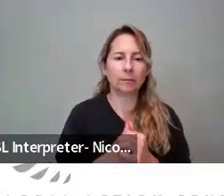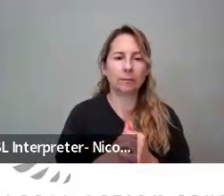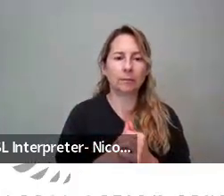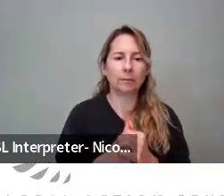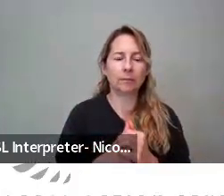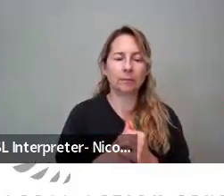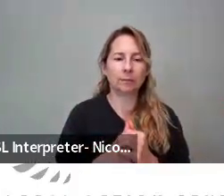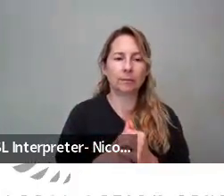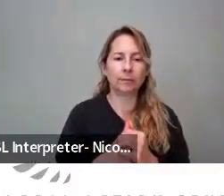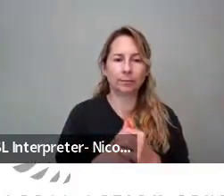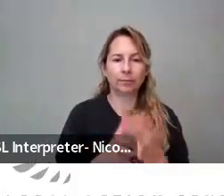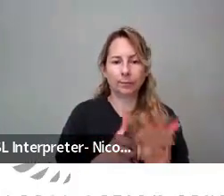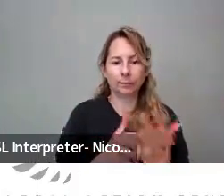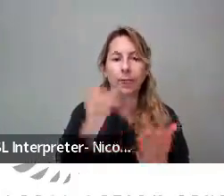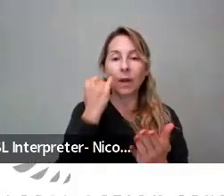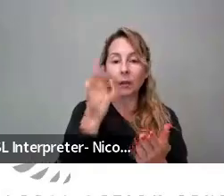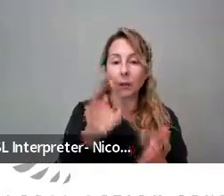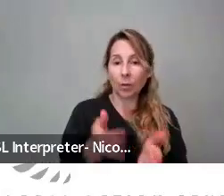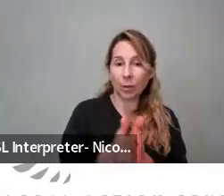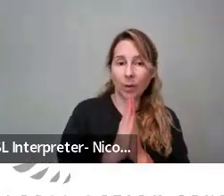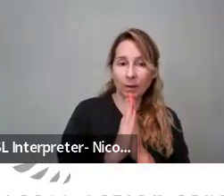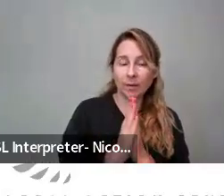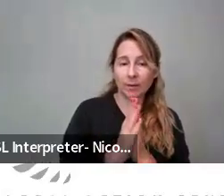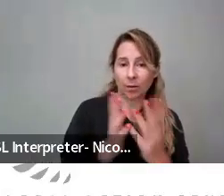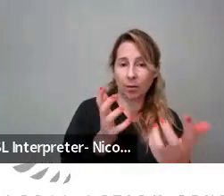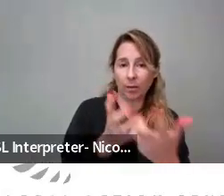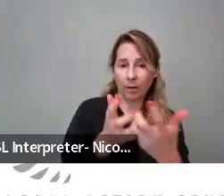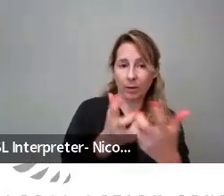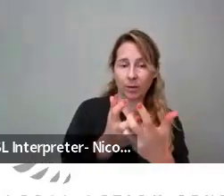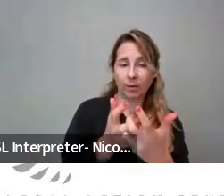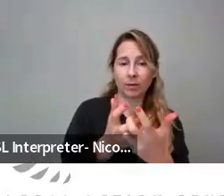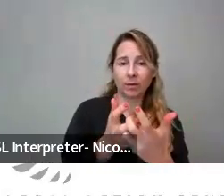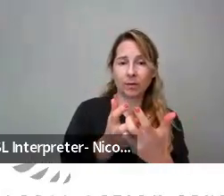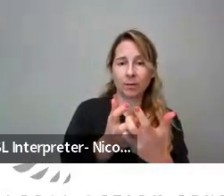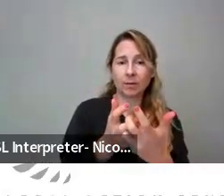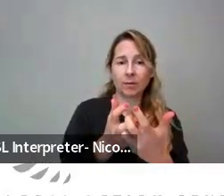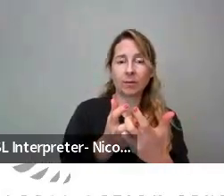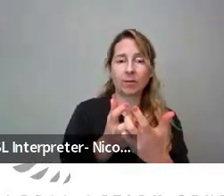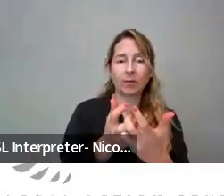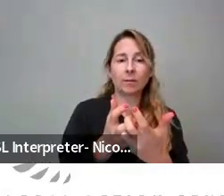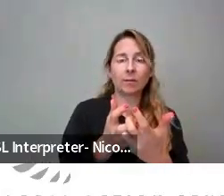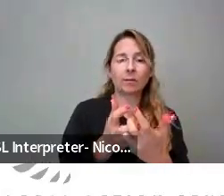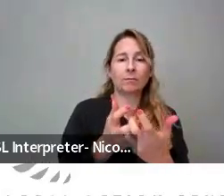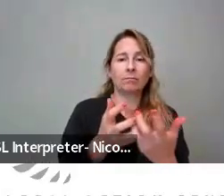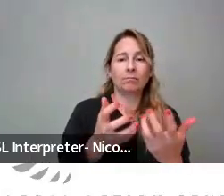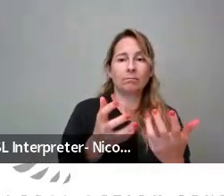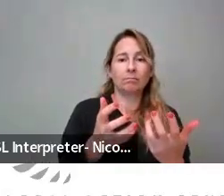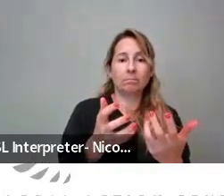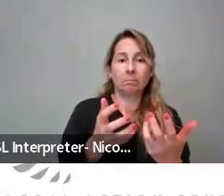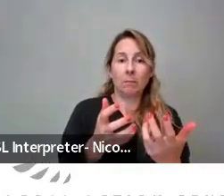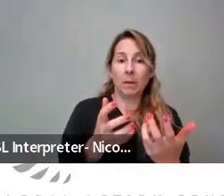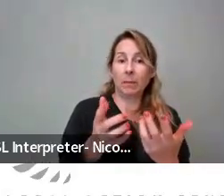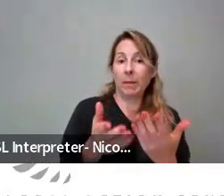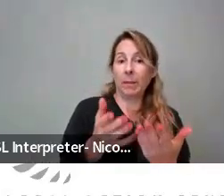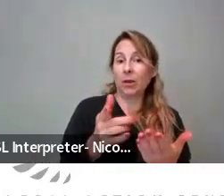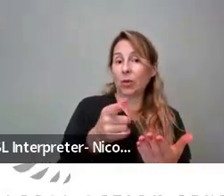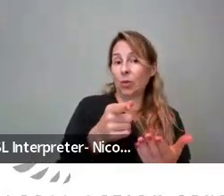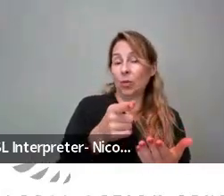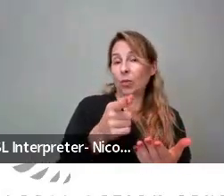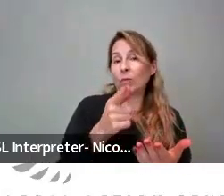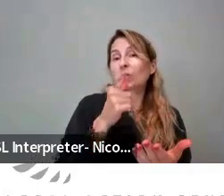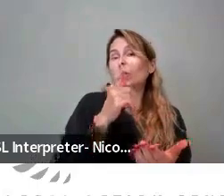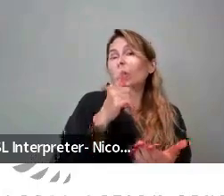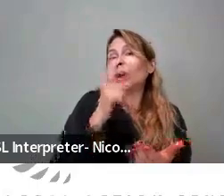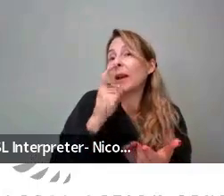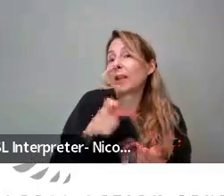so when you are making a request for accommodation, even though it's not strictly necessary, you want to make sure that